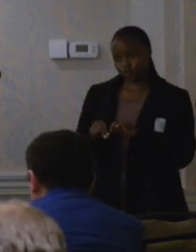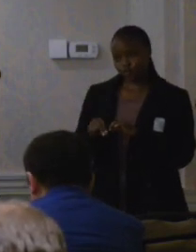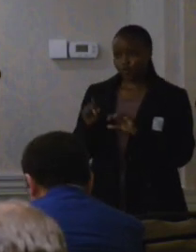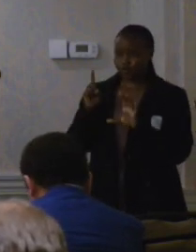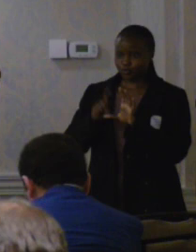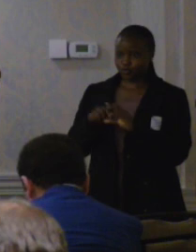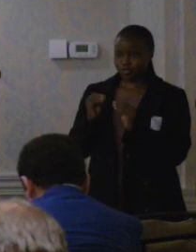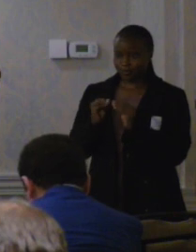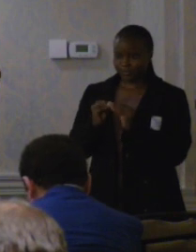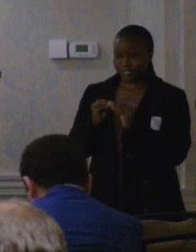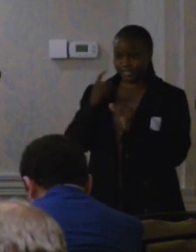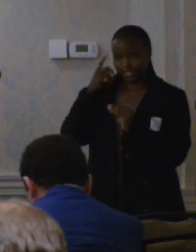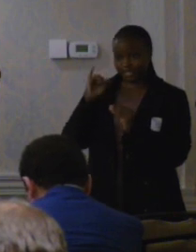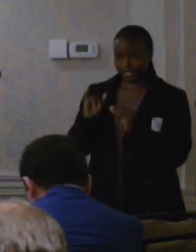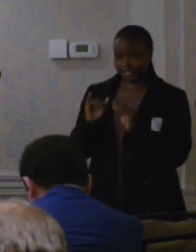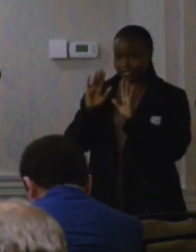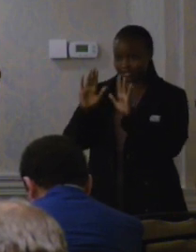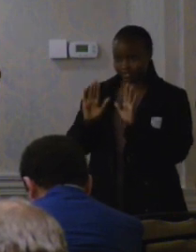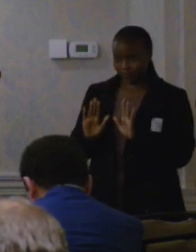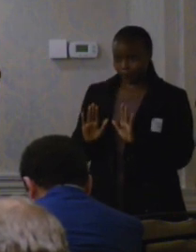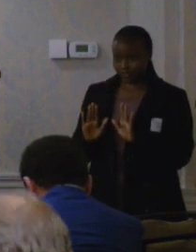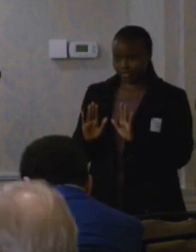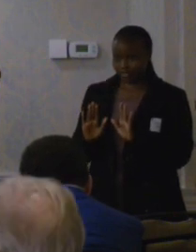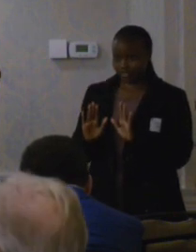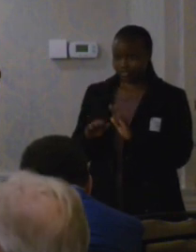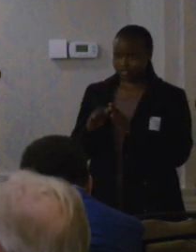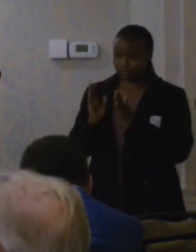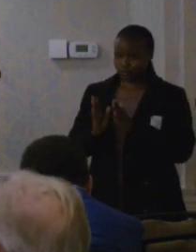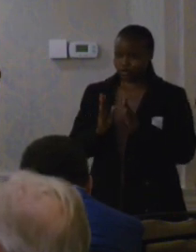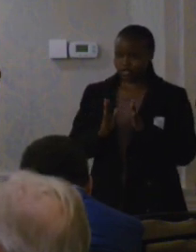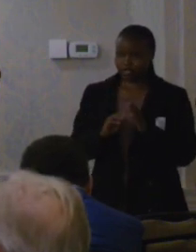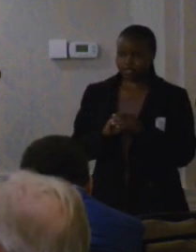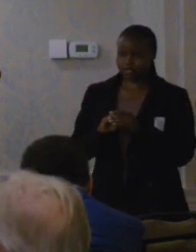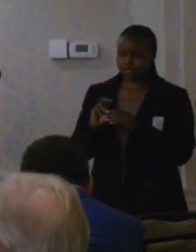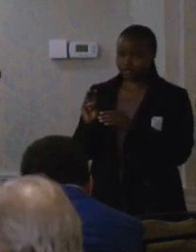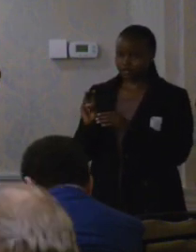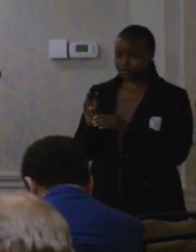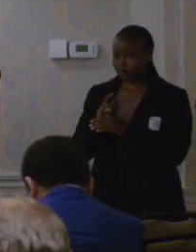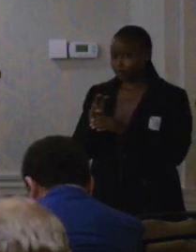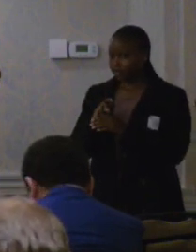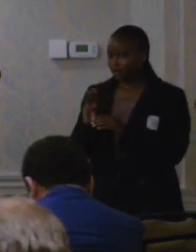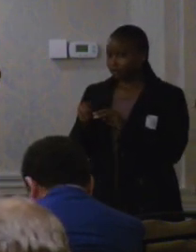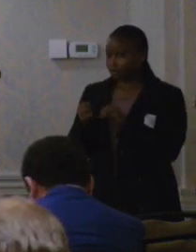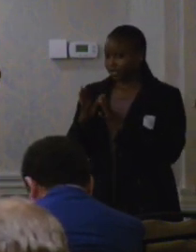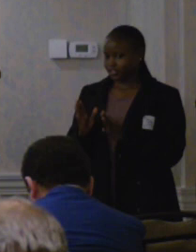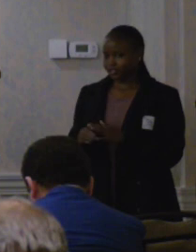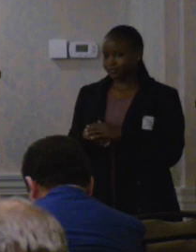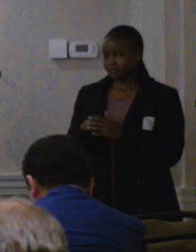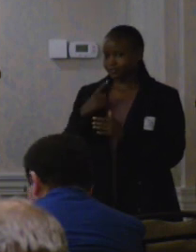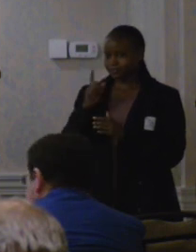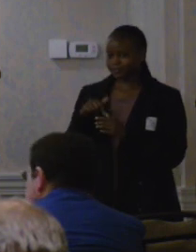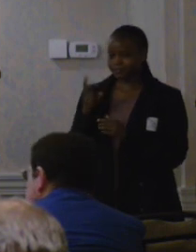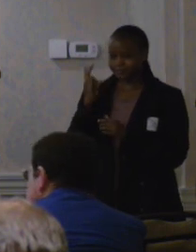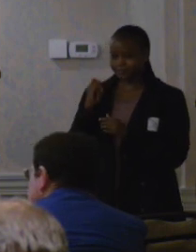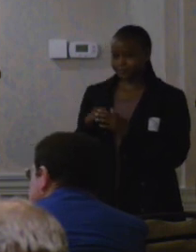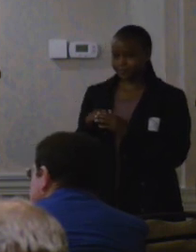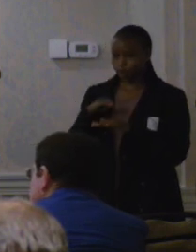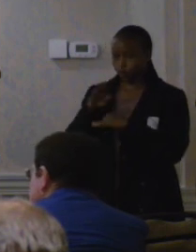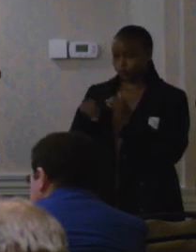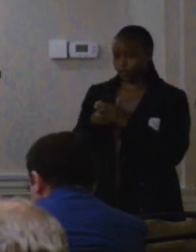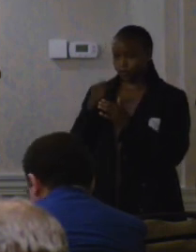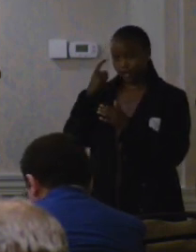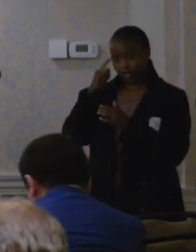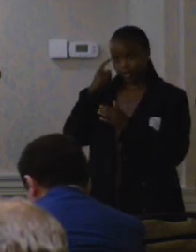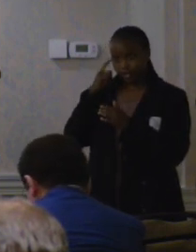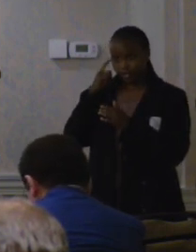meeting. And I think that it's very important to awareness of the manager. And I think that in overall, I think that the point